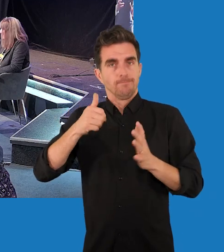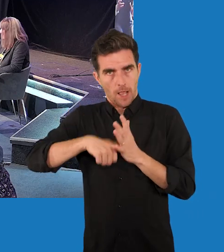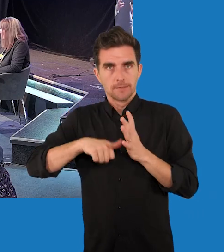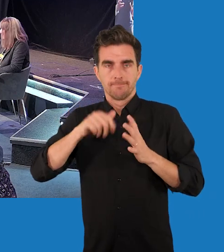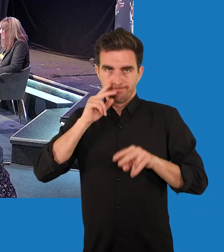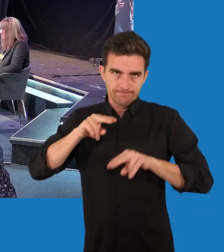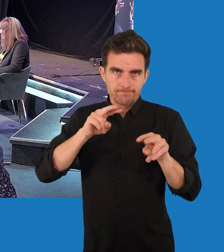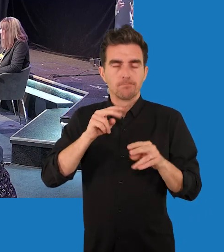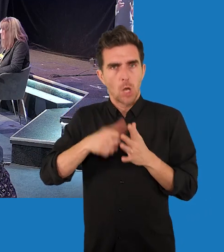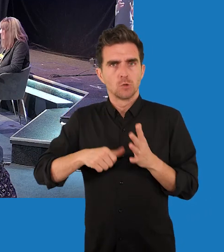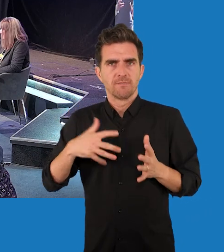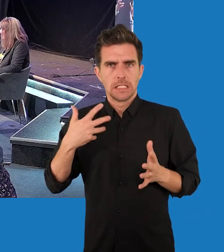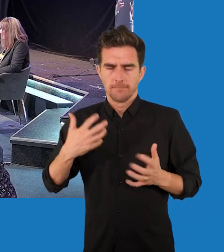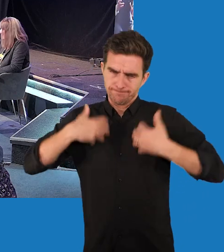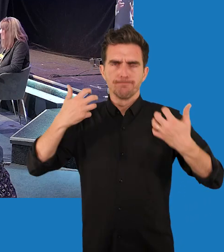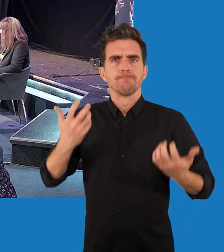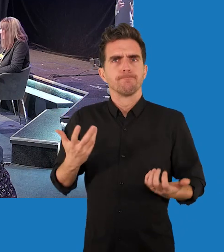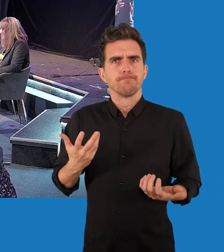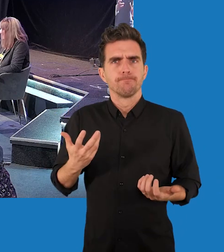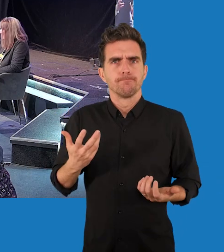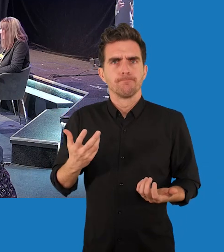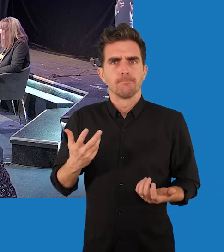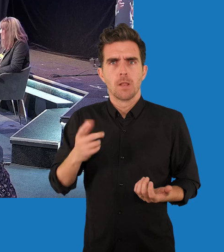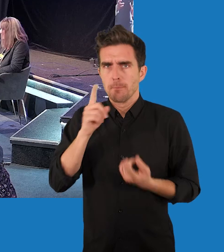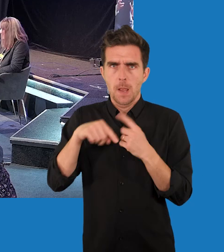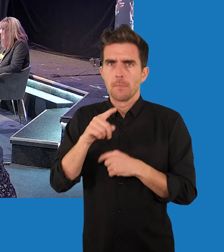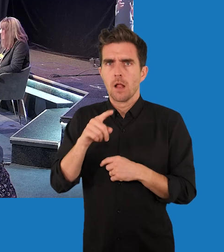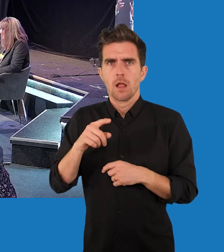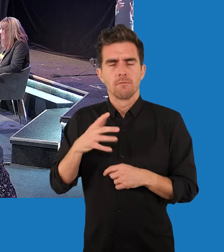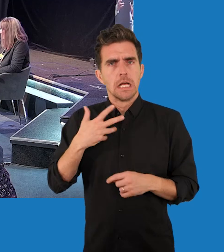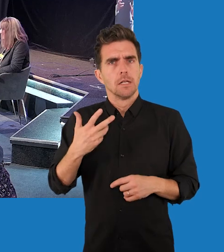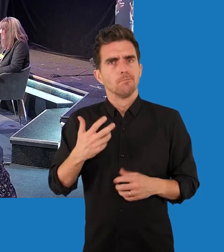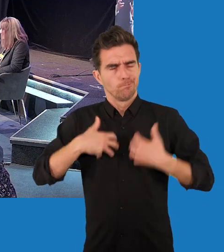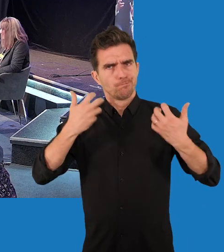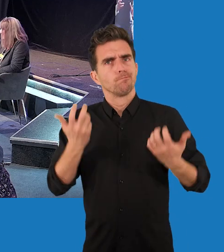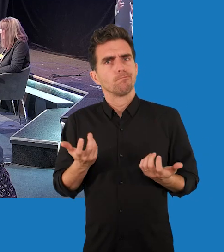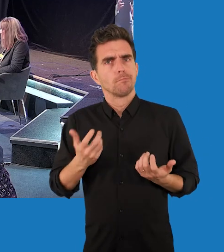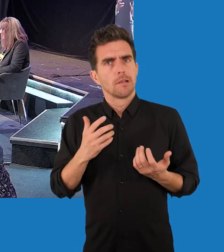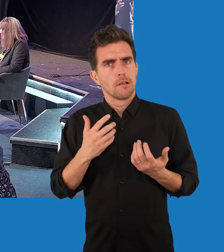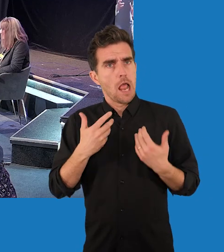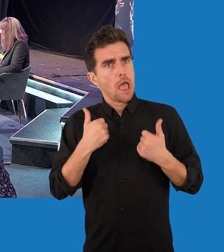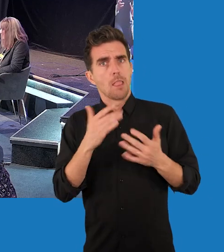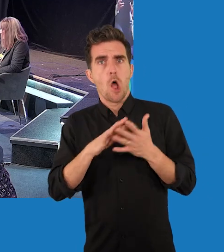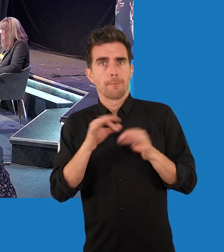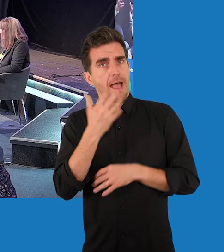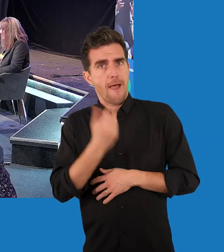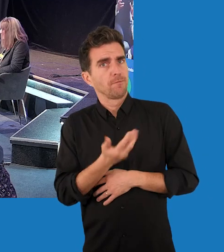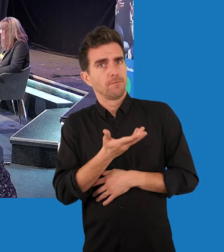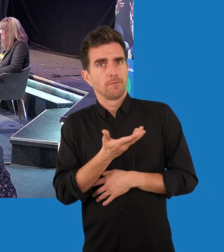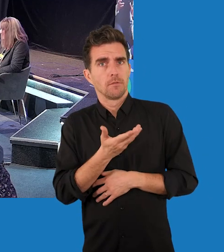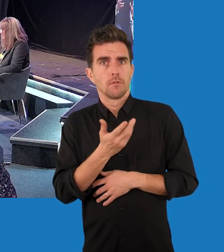just introduced a sense of feeling angry, the people that I represent feel angry that that health